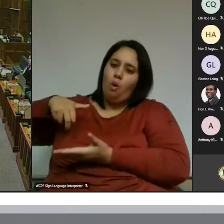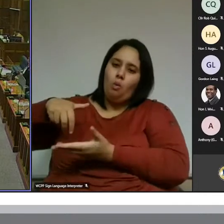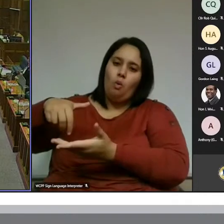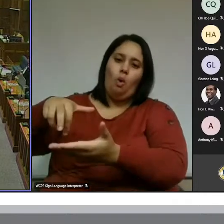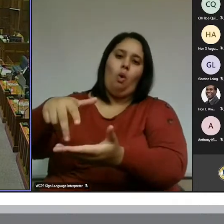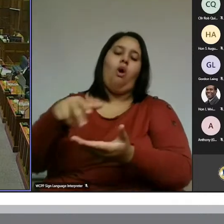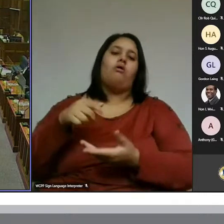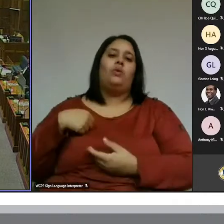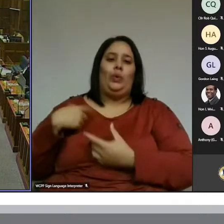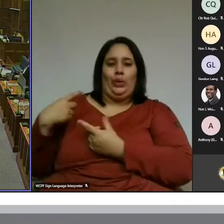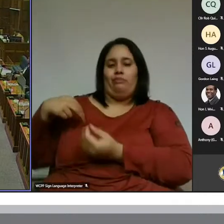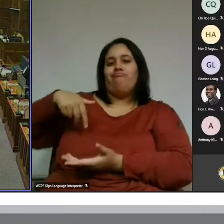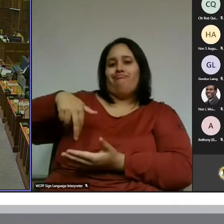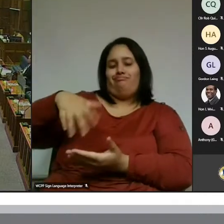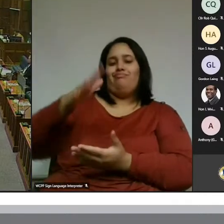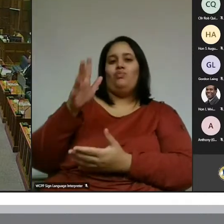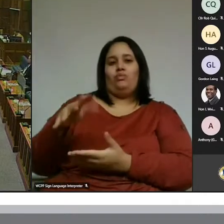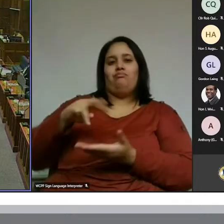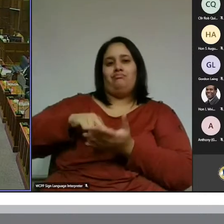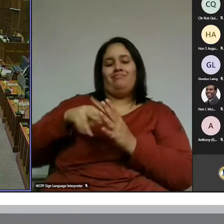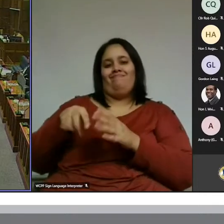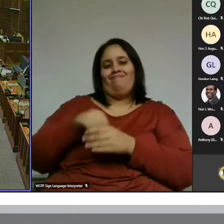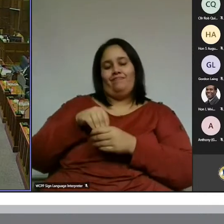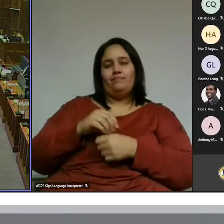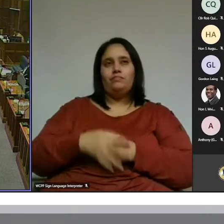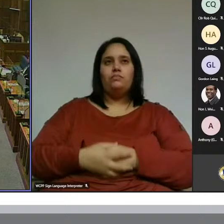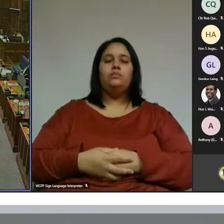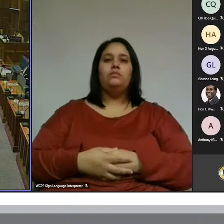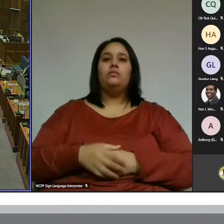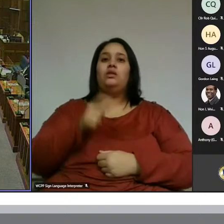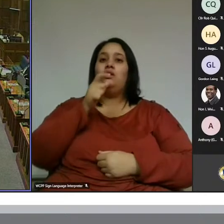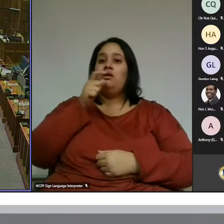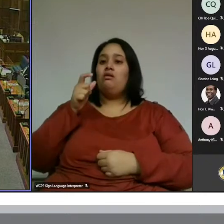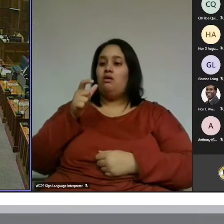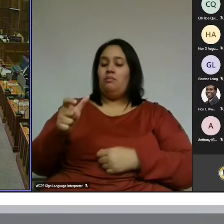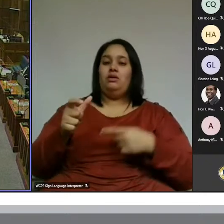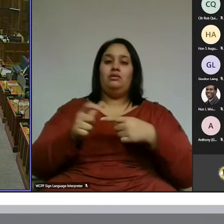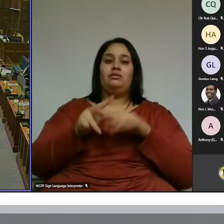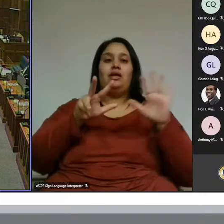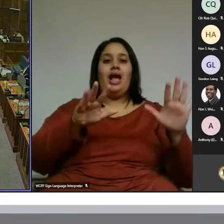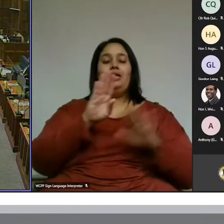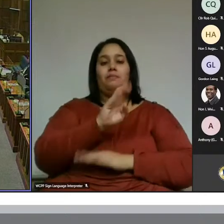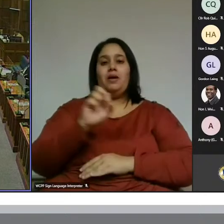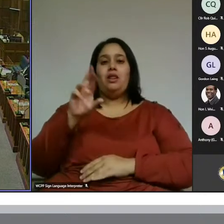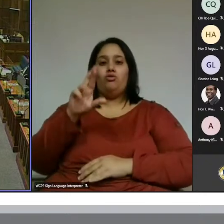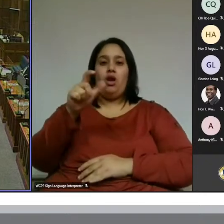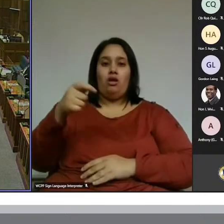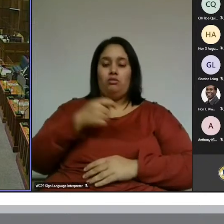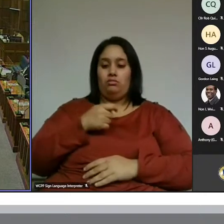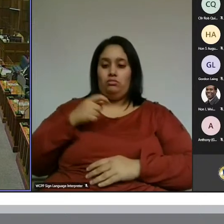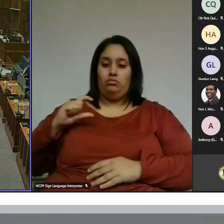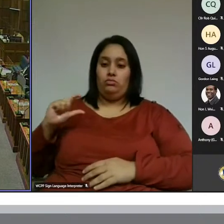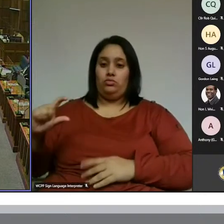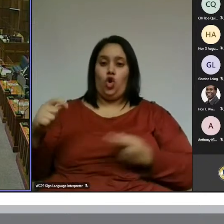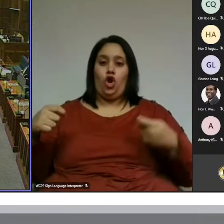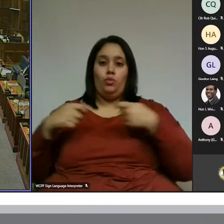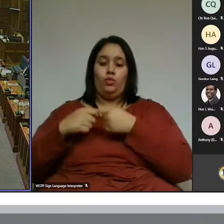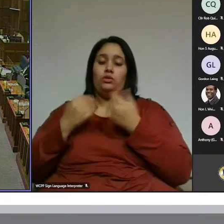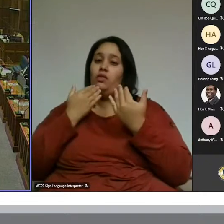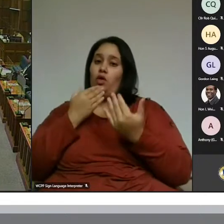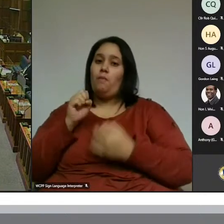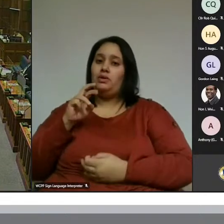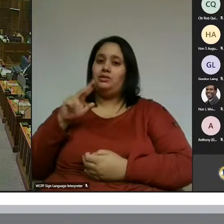The comment on the 8 billion contribution Thank you for mentioning that, Mr. Lang.